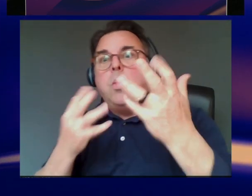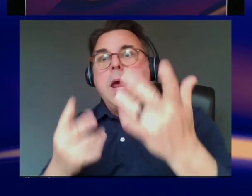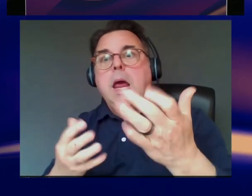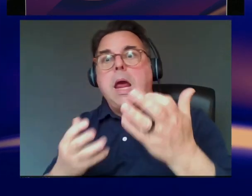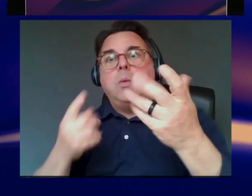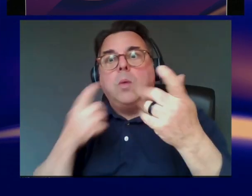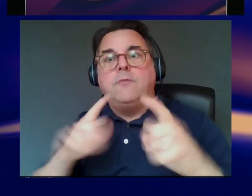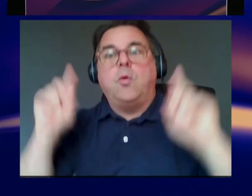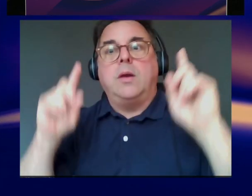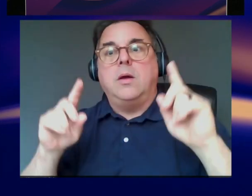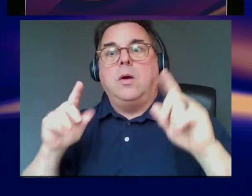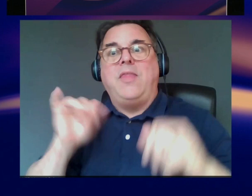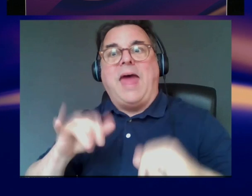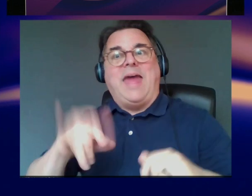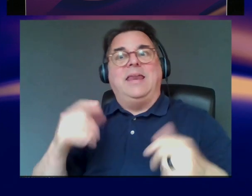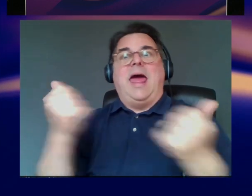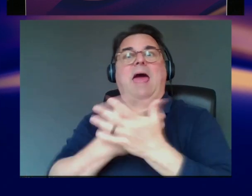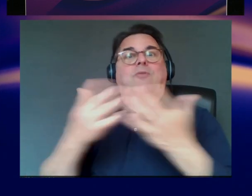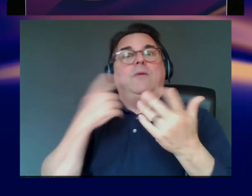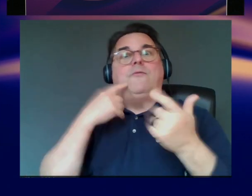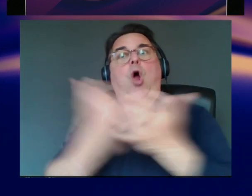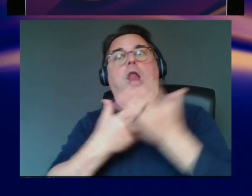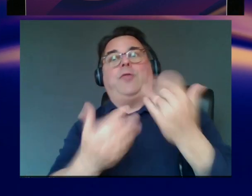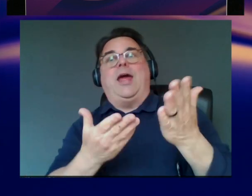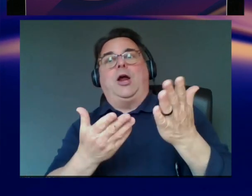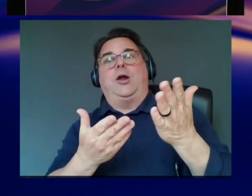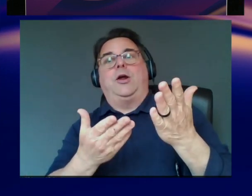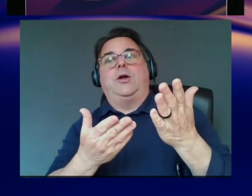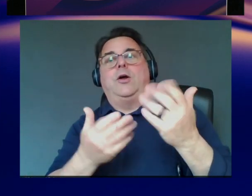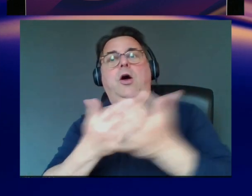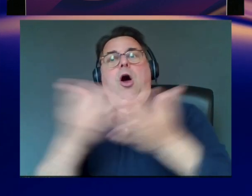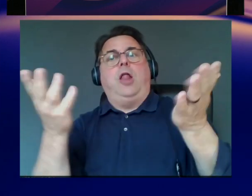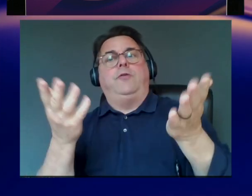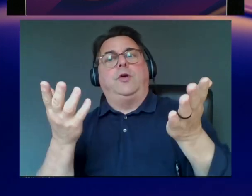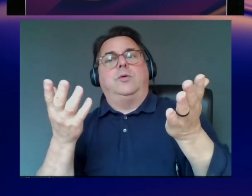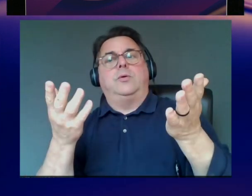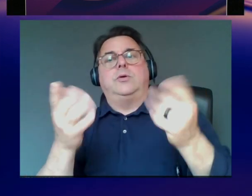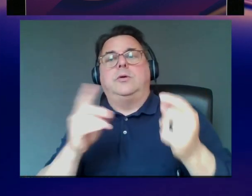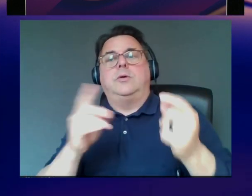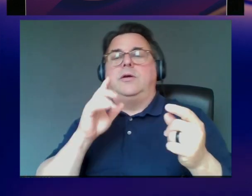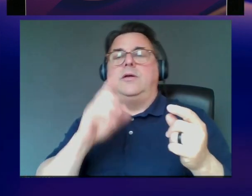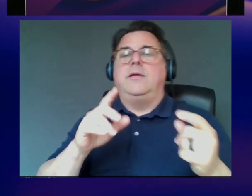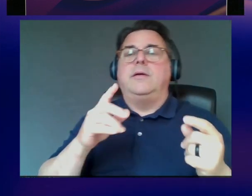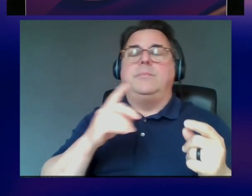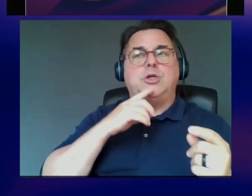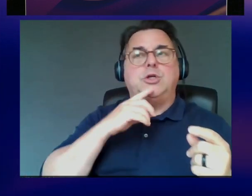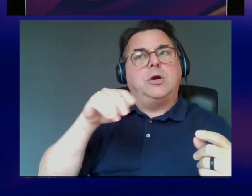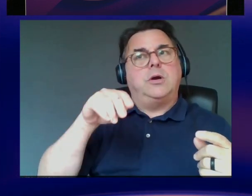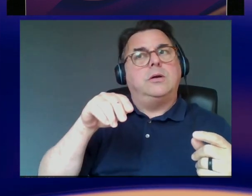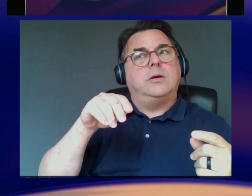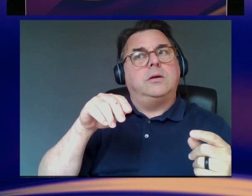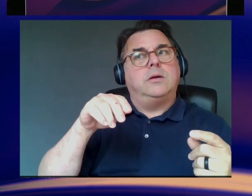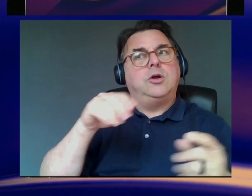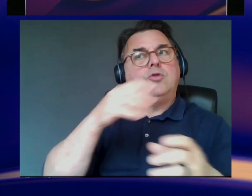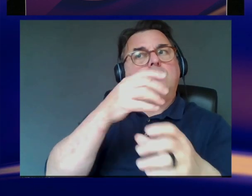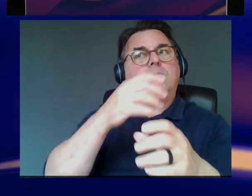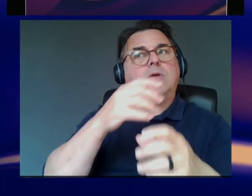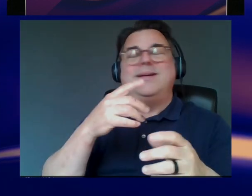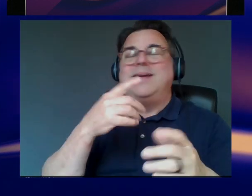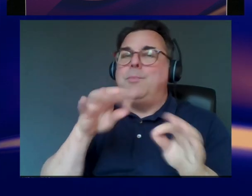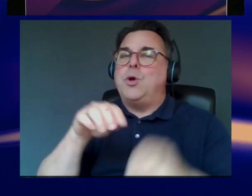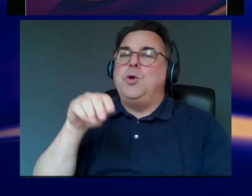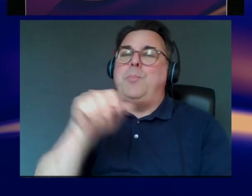Aaron, I think you have some plants in chat because in all caps, Code Warrior has said, everybody has been waiting